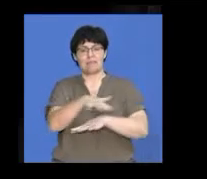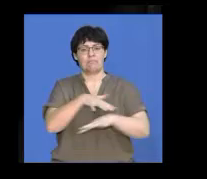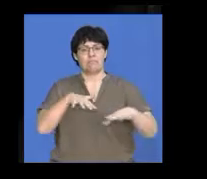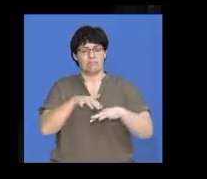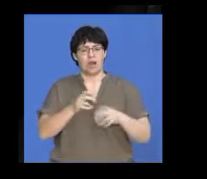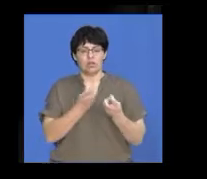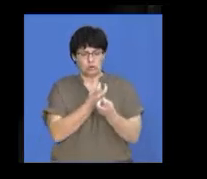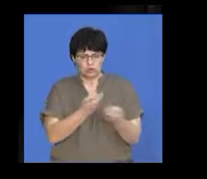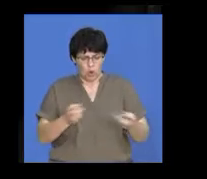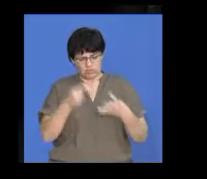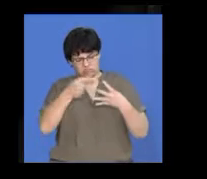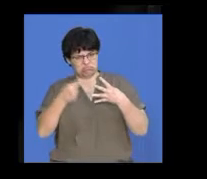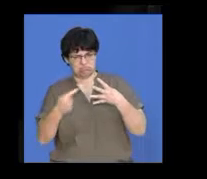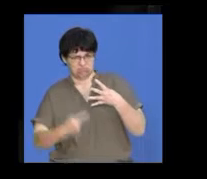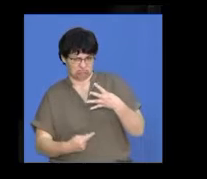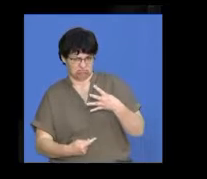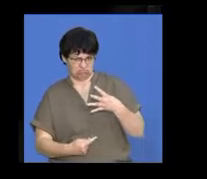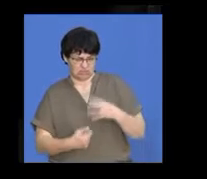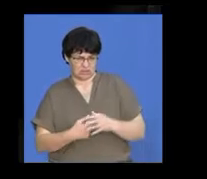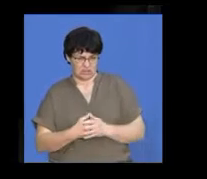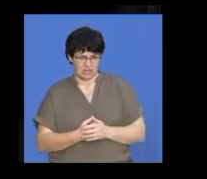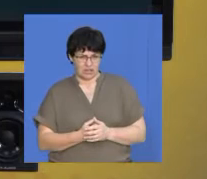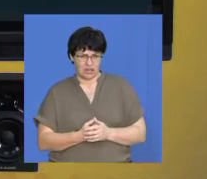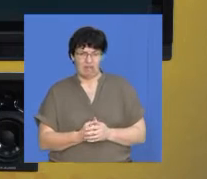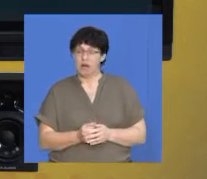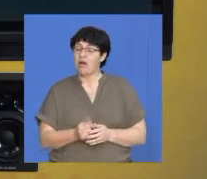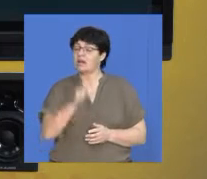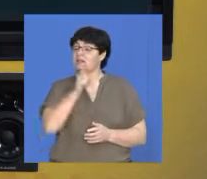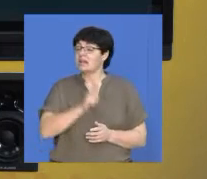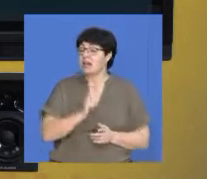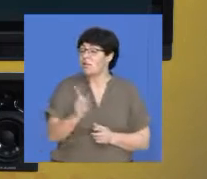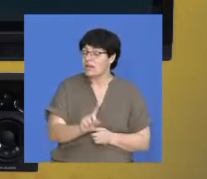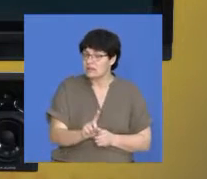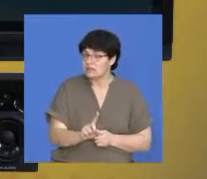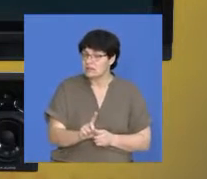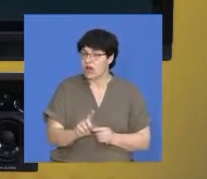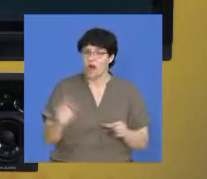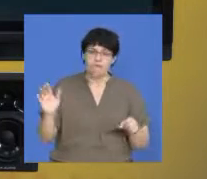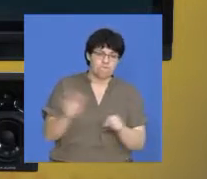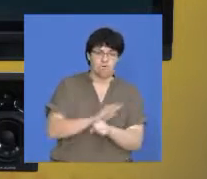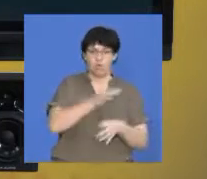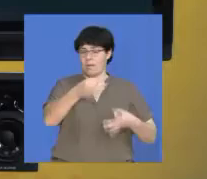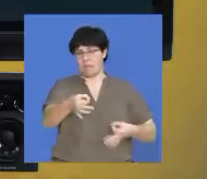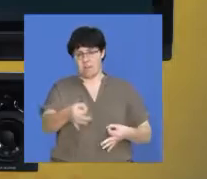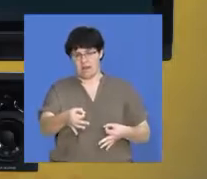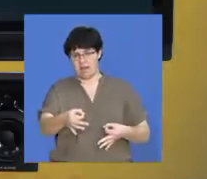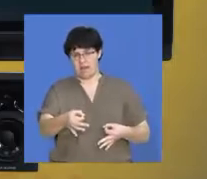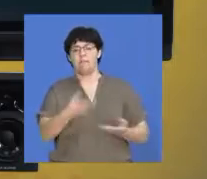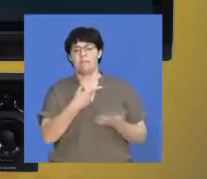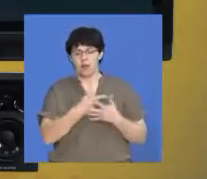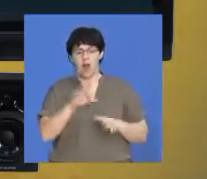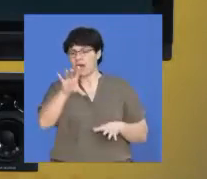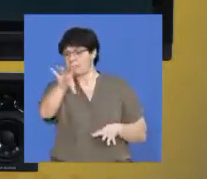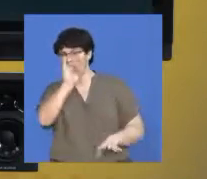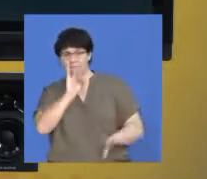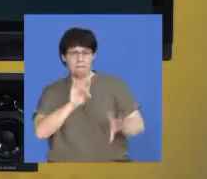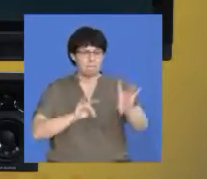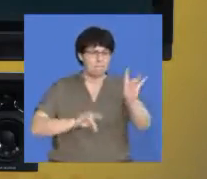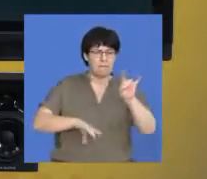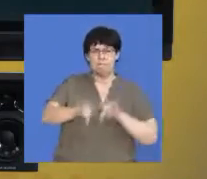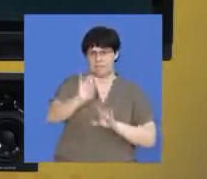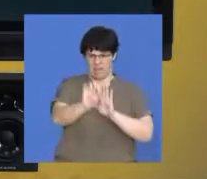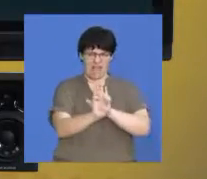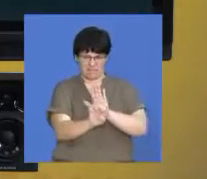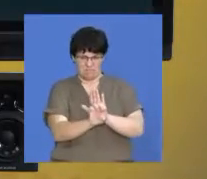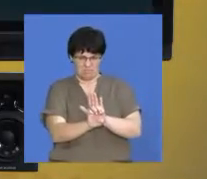have a lot of sources. Okay, remember I told you that we are not looking at an entire paper here. I just took sample